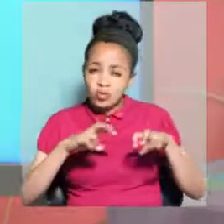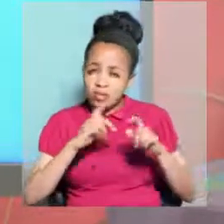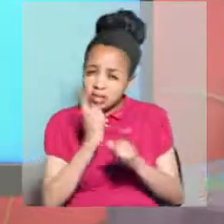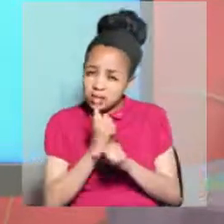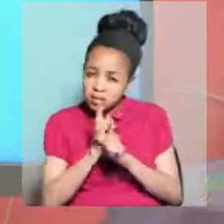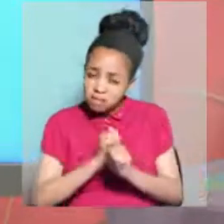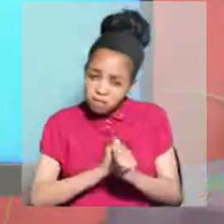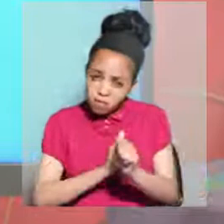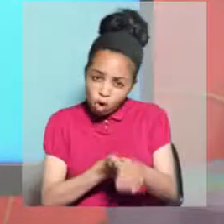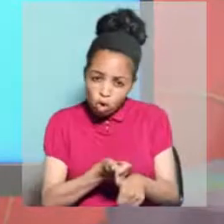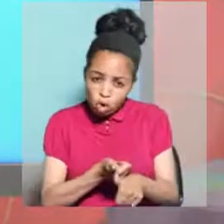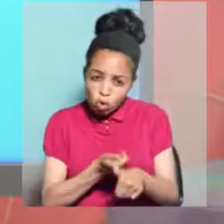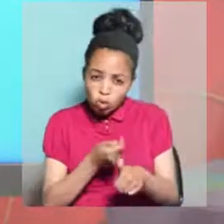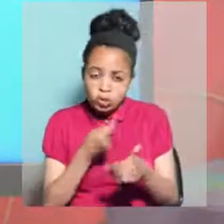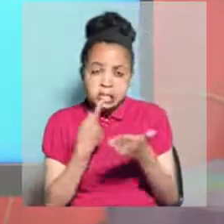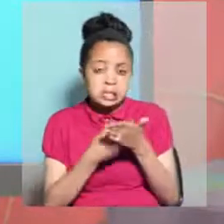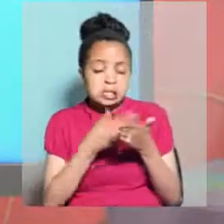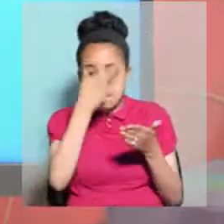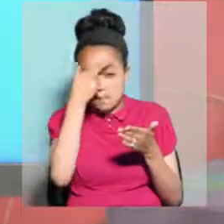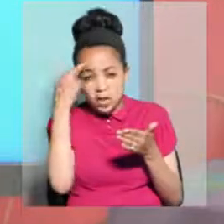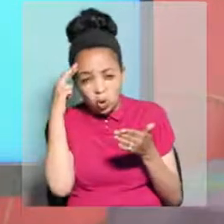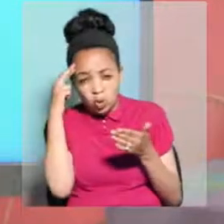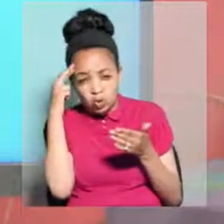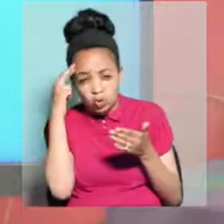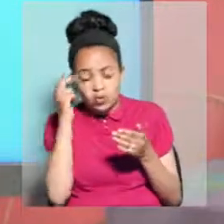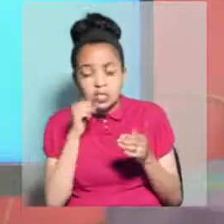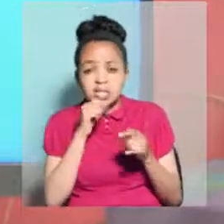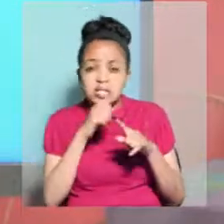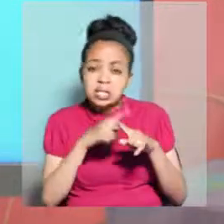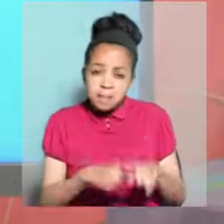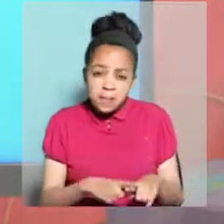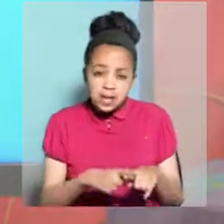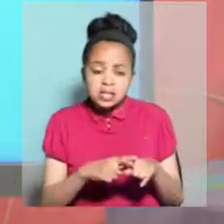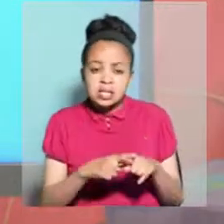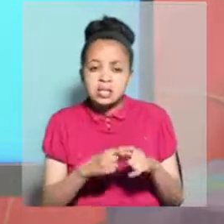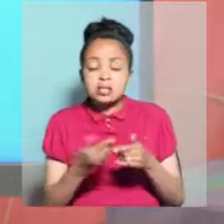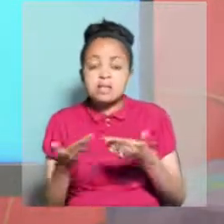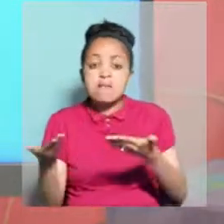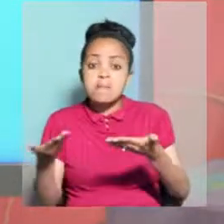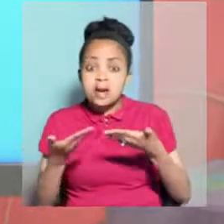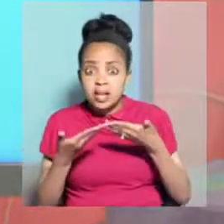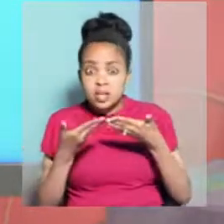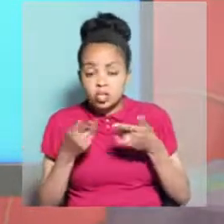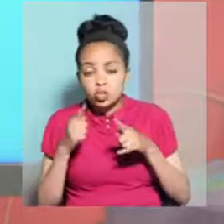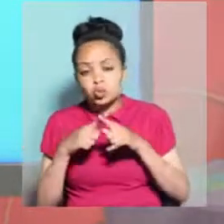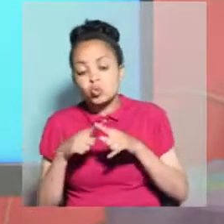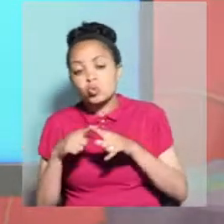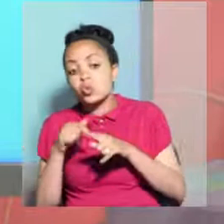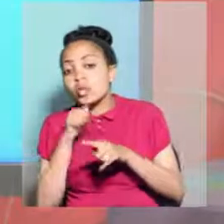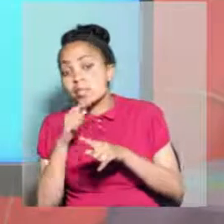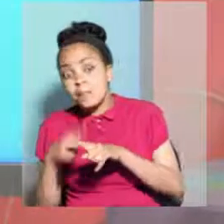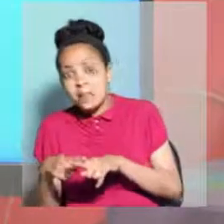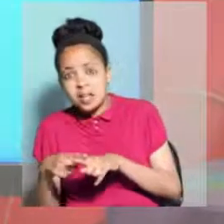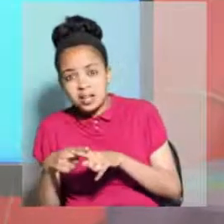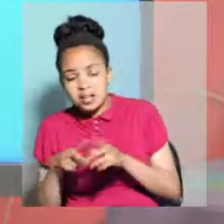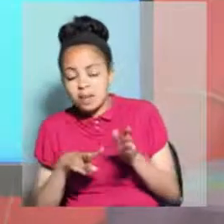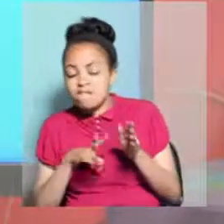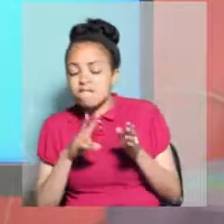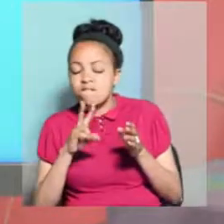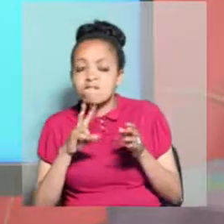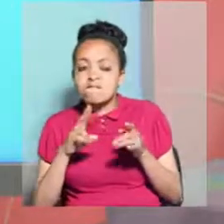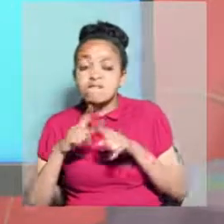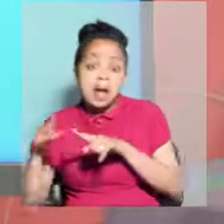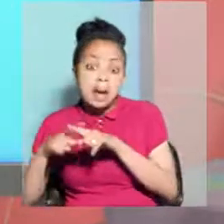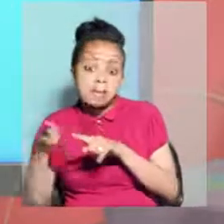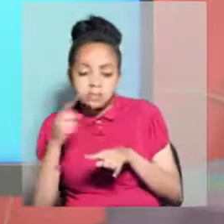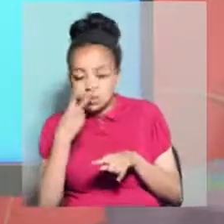followed, is it because of independent variable that brings to that of dependent variable? Must be